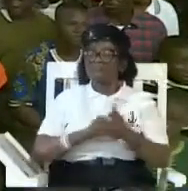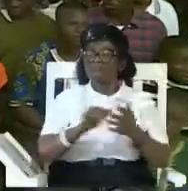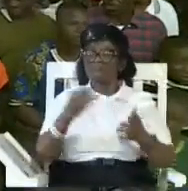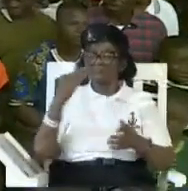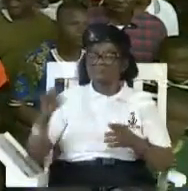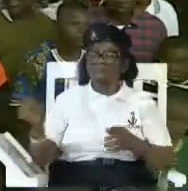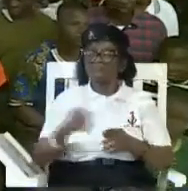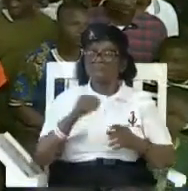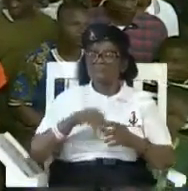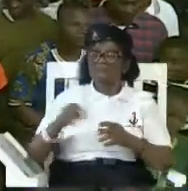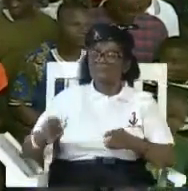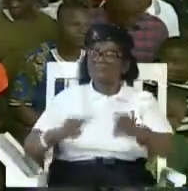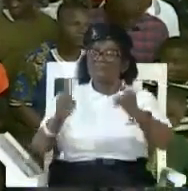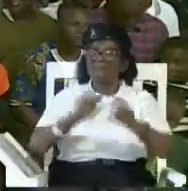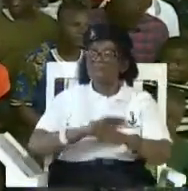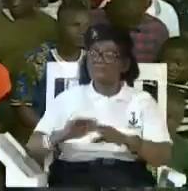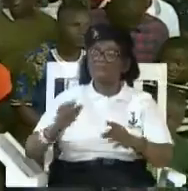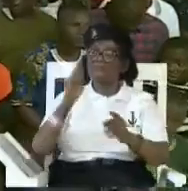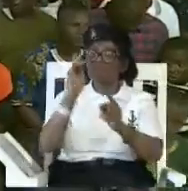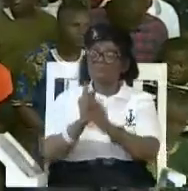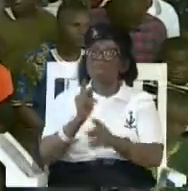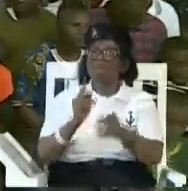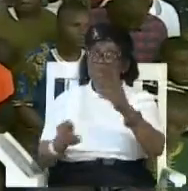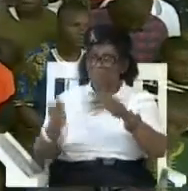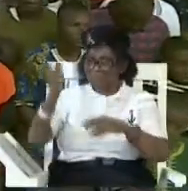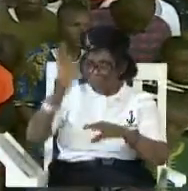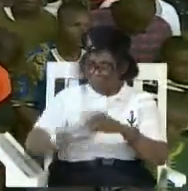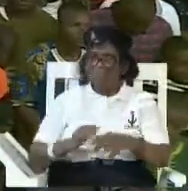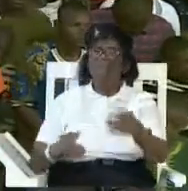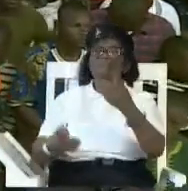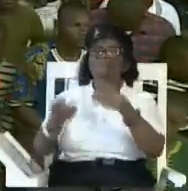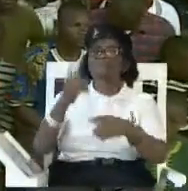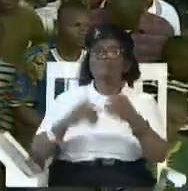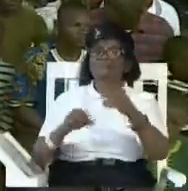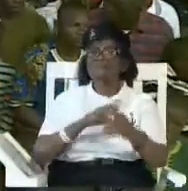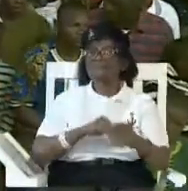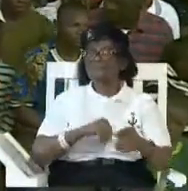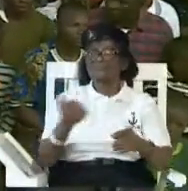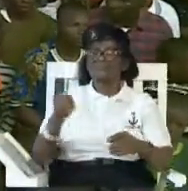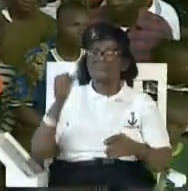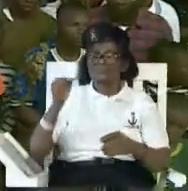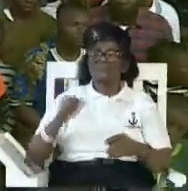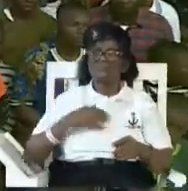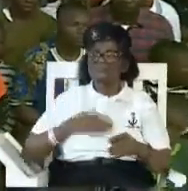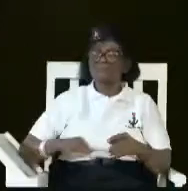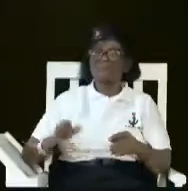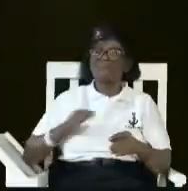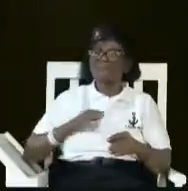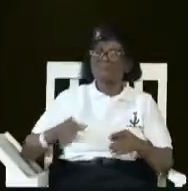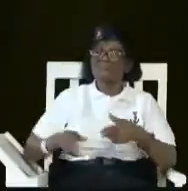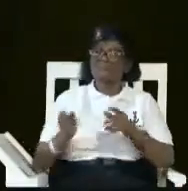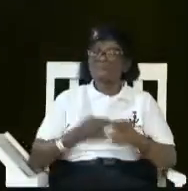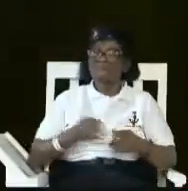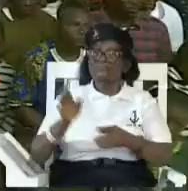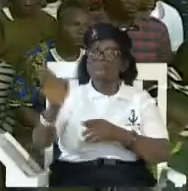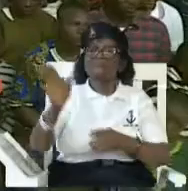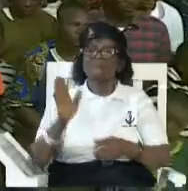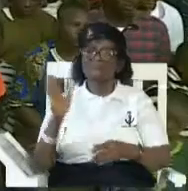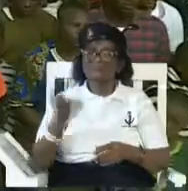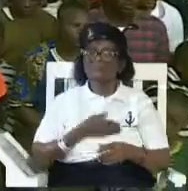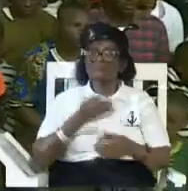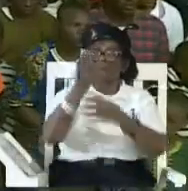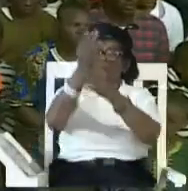on coming. You are not late yet. Just keep on coming. And the rest of us, please, let's stretch our hands to all these people